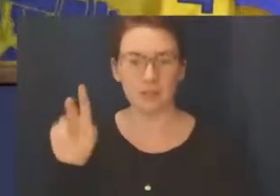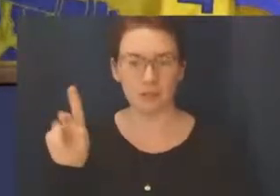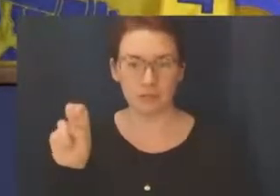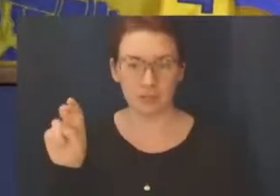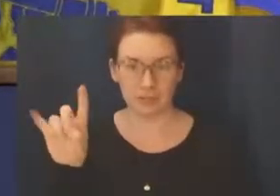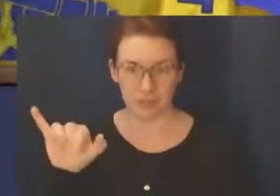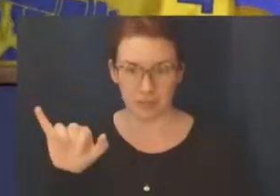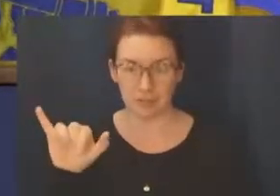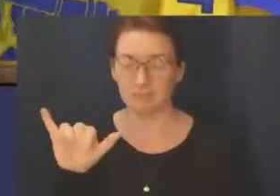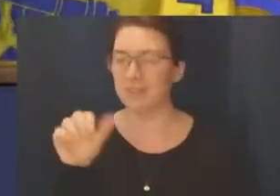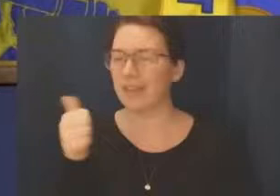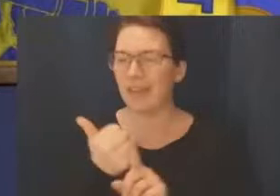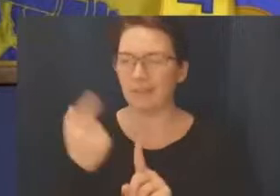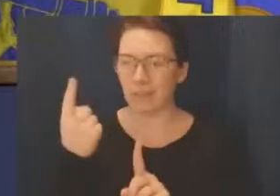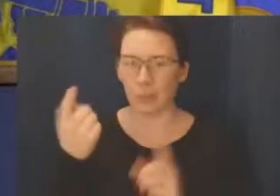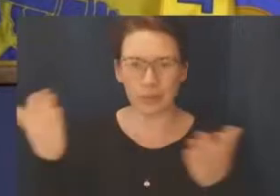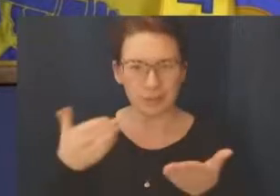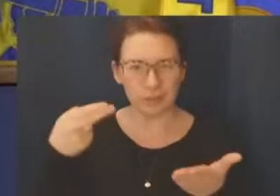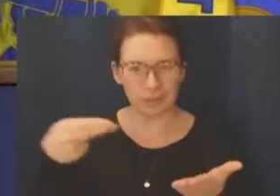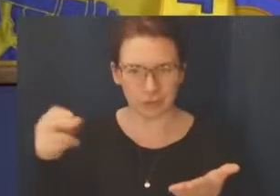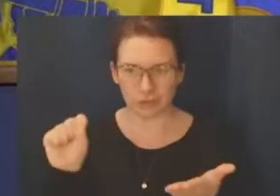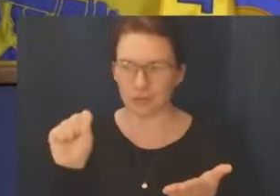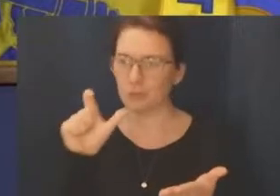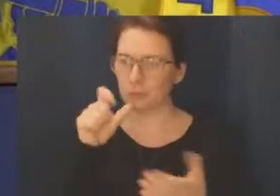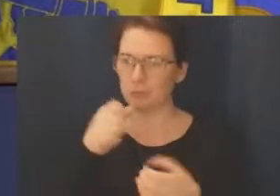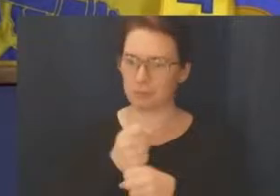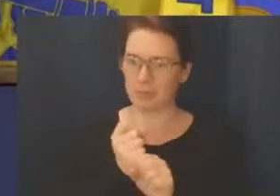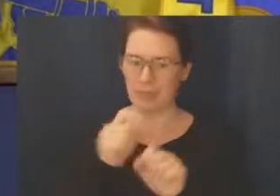made this swift action possible.